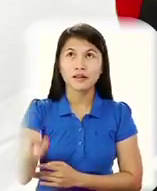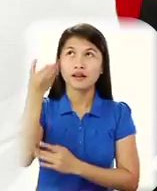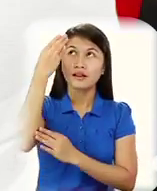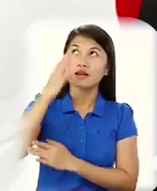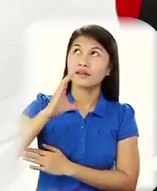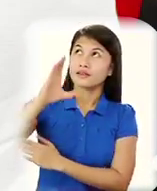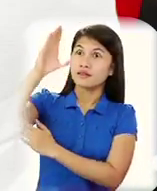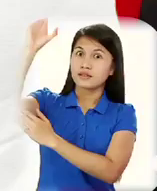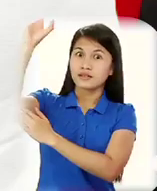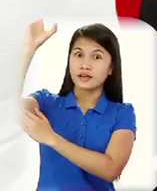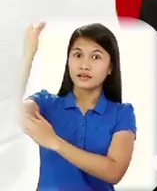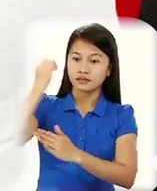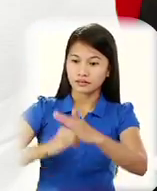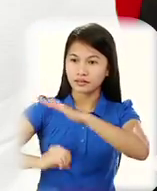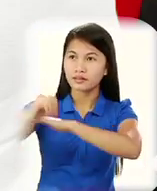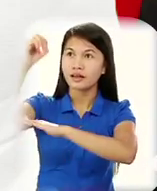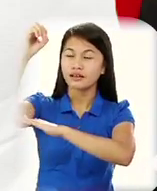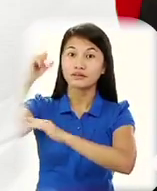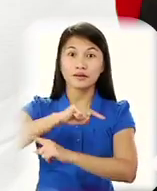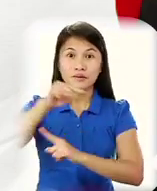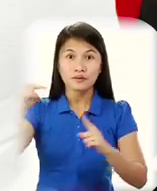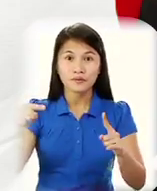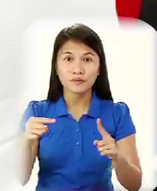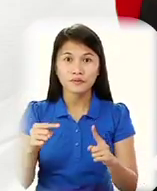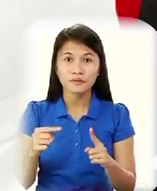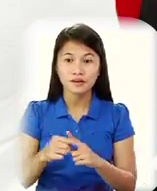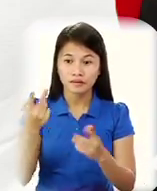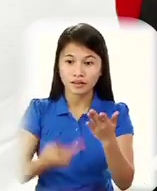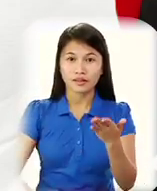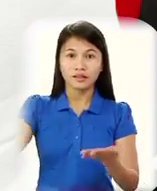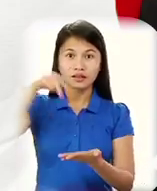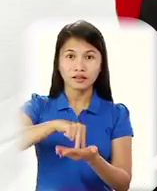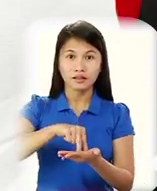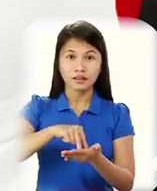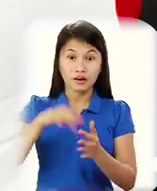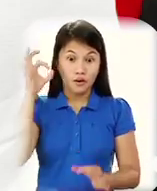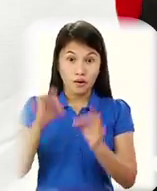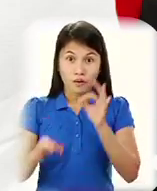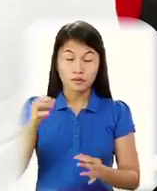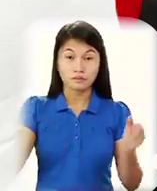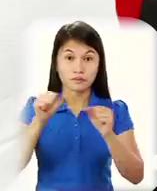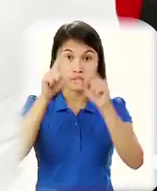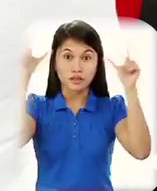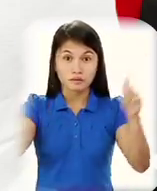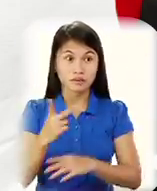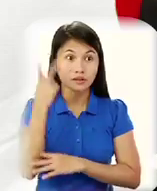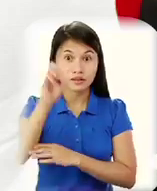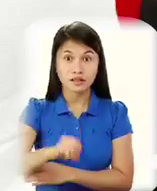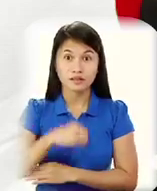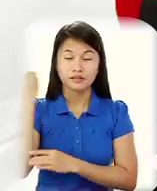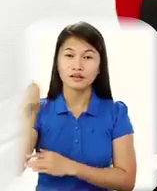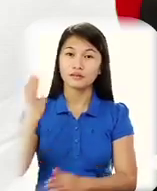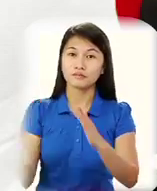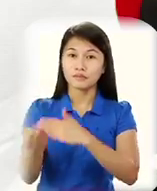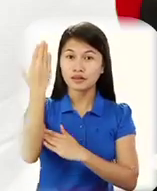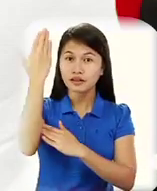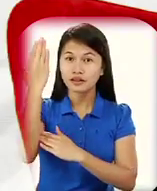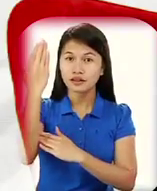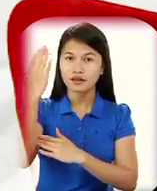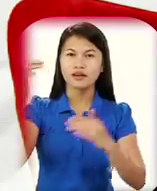the sun rise? When will I arise? Will I ever wake up to see another